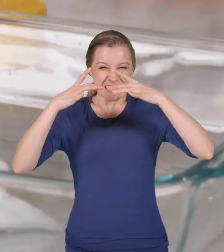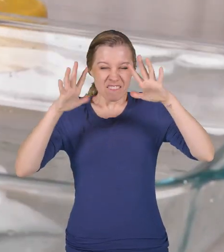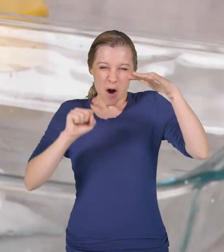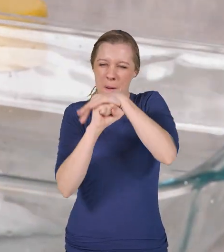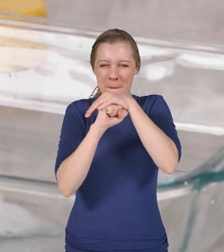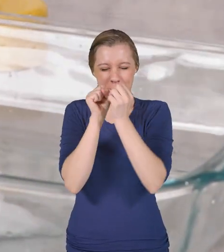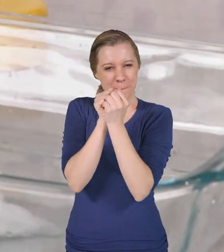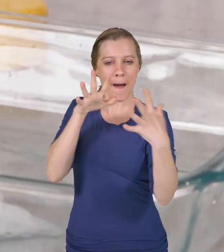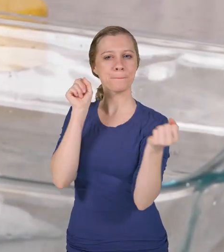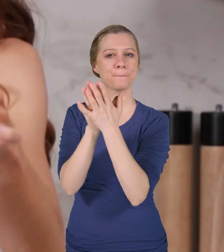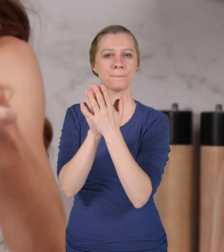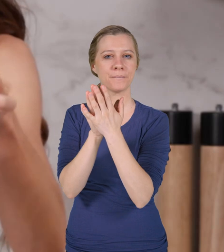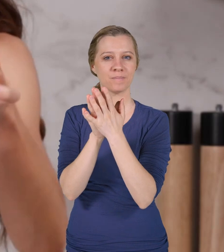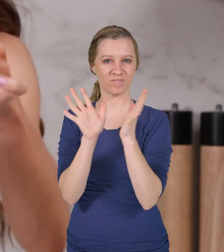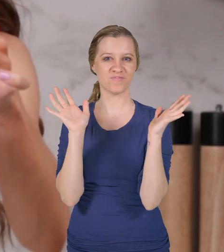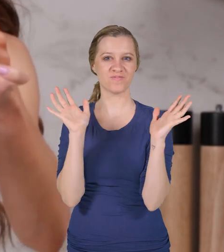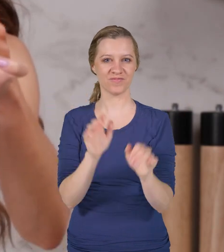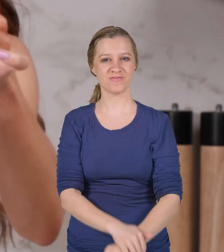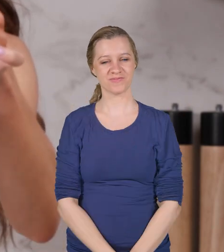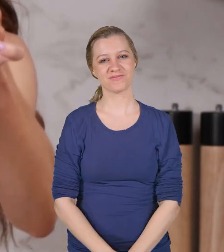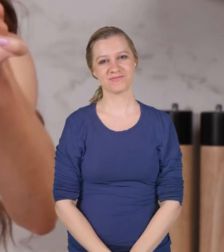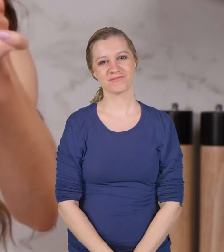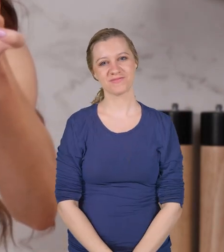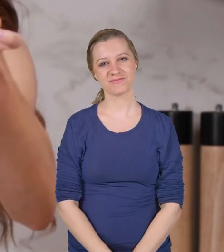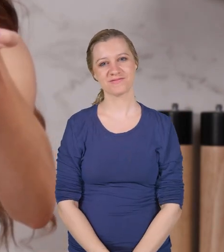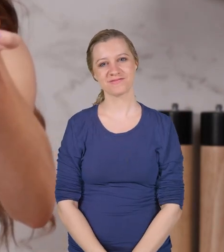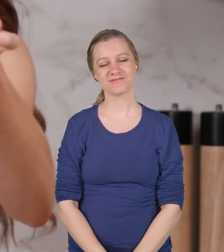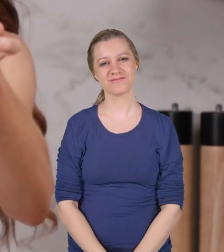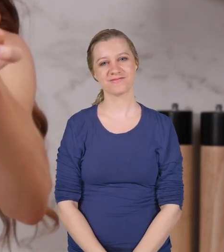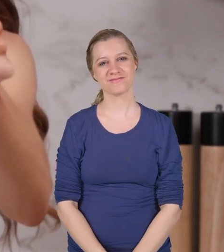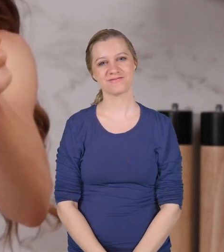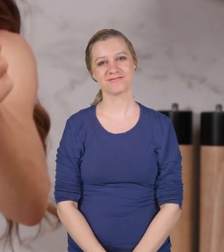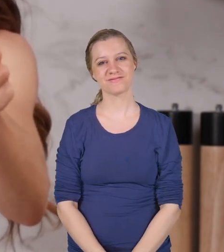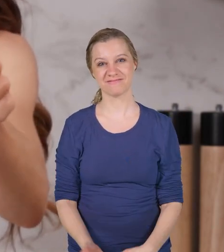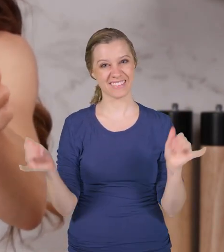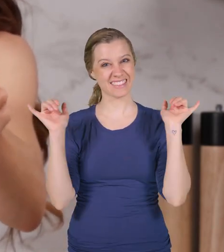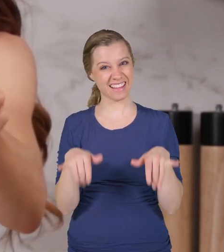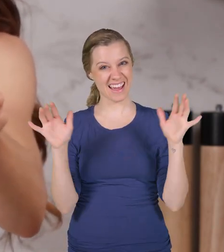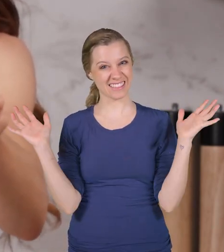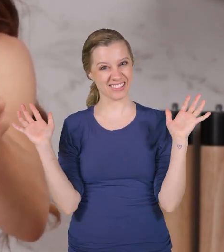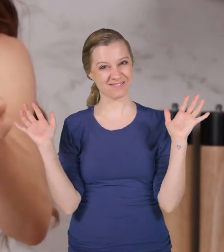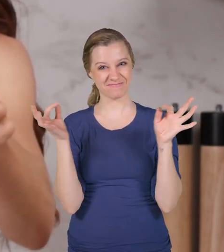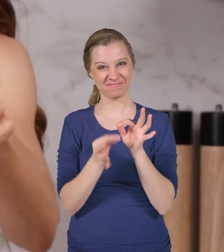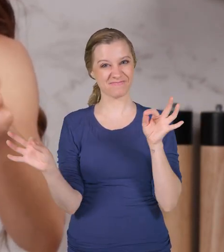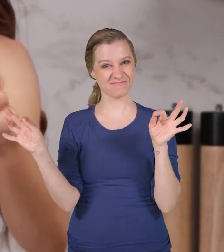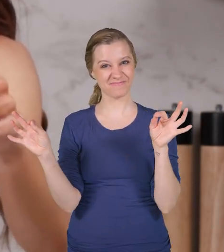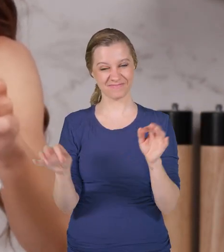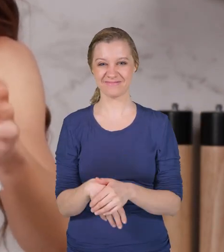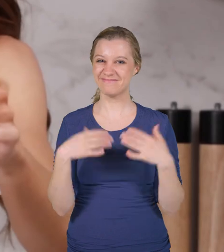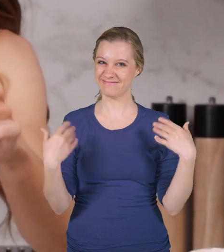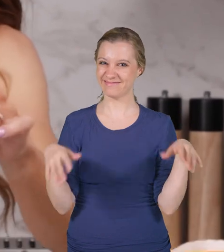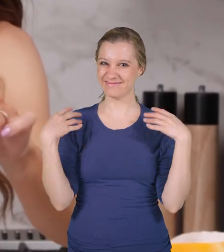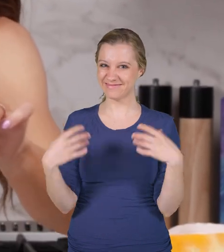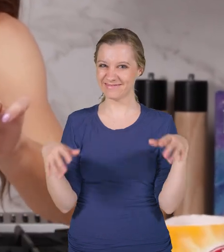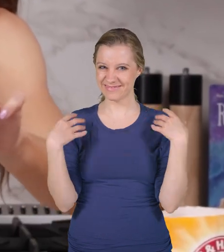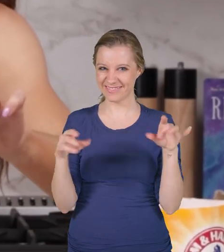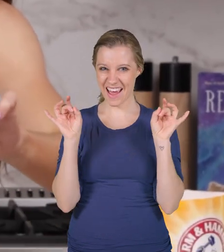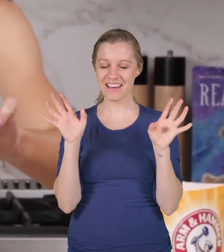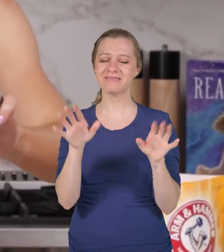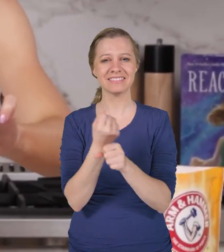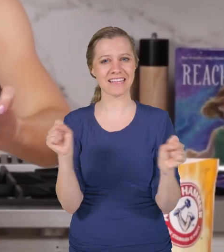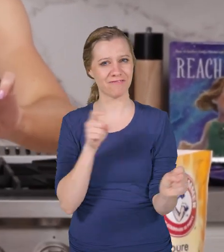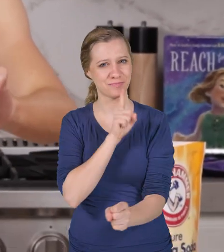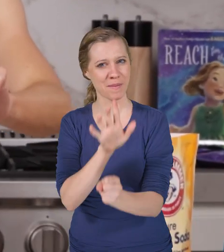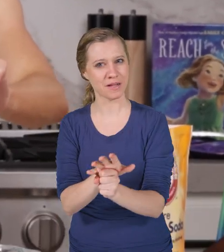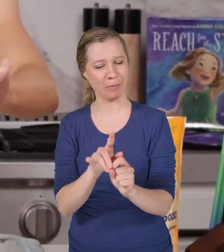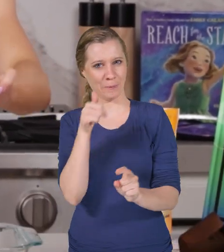bag couldn't take the pressure anymore and it exploded. Just like that. Oh my goodness. It's safe, I